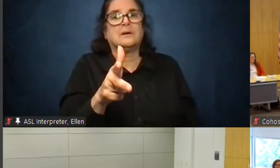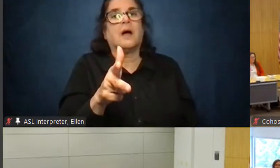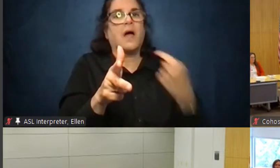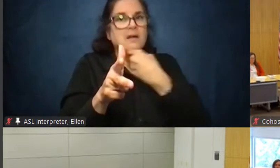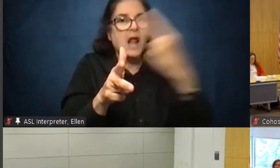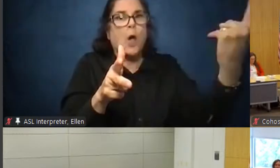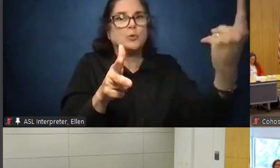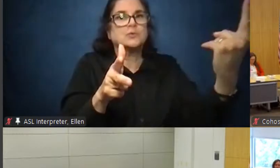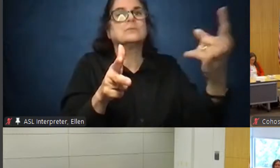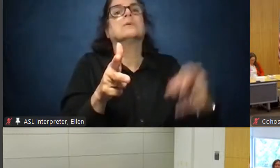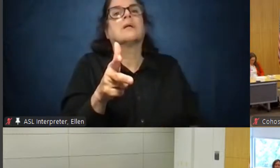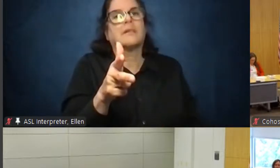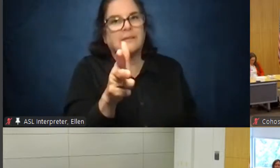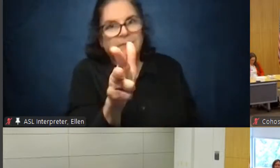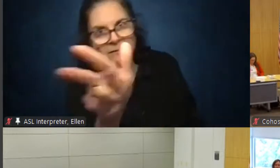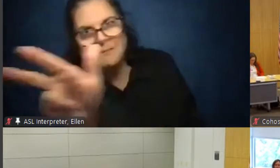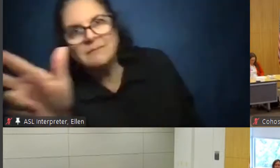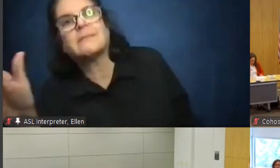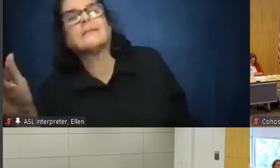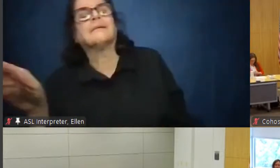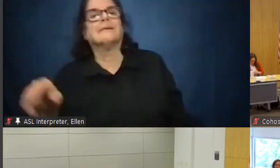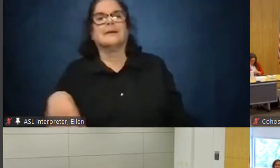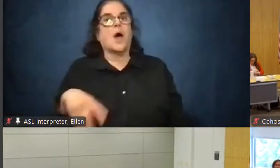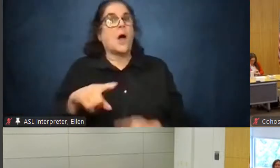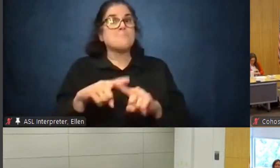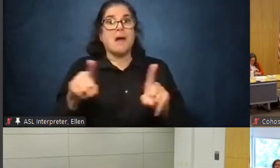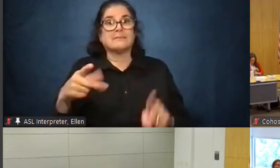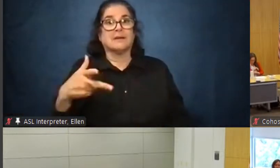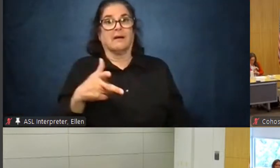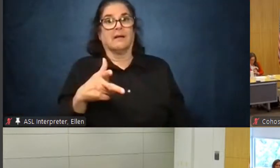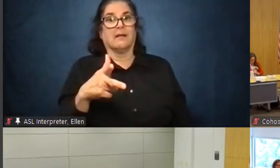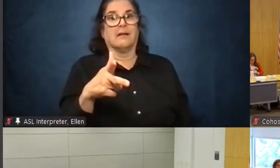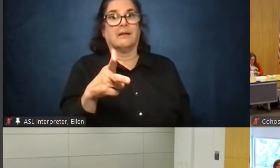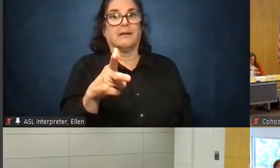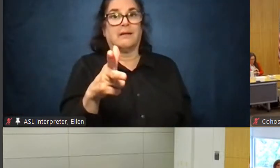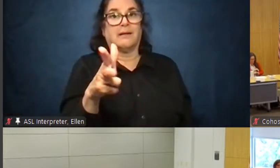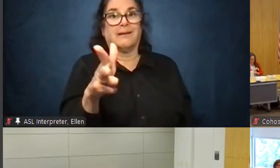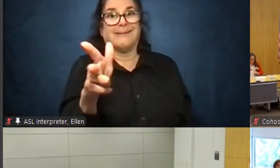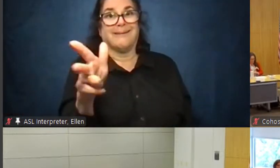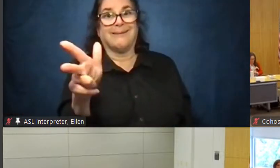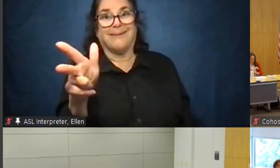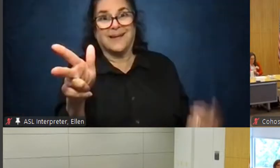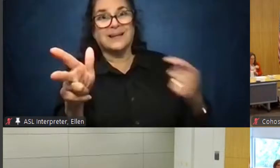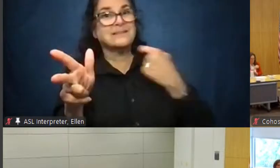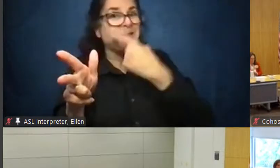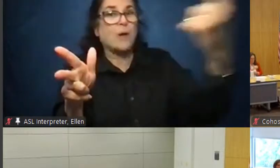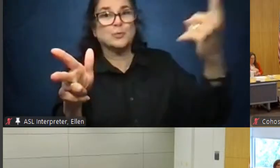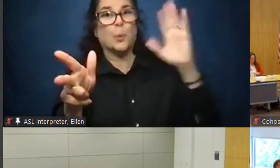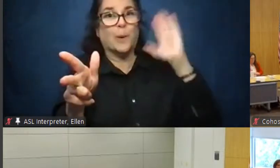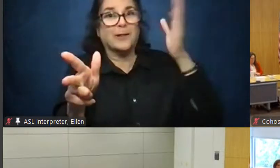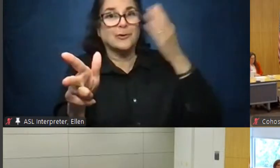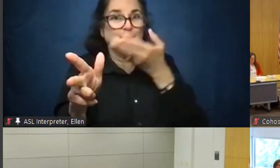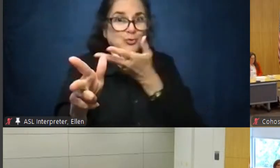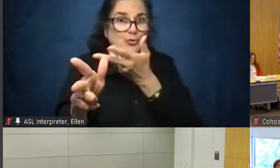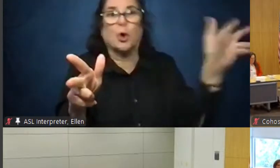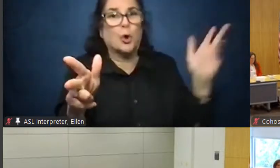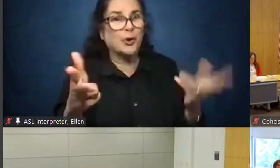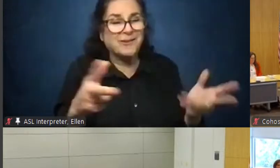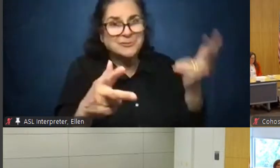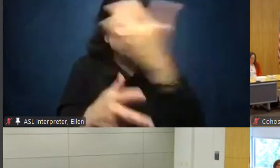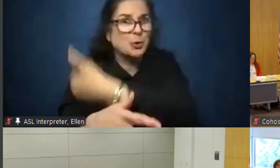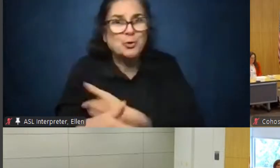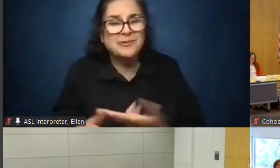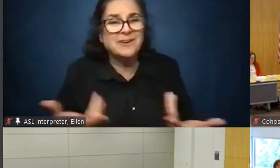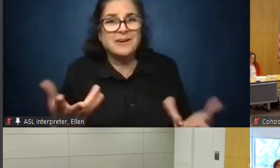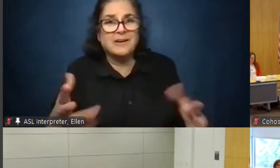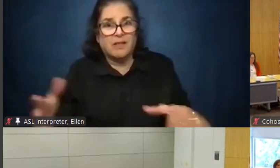feedback. I've heard some other feedback from other riders about that particular security measure that we